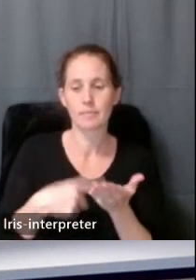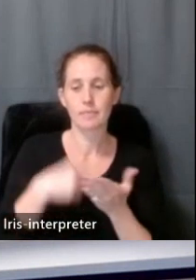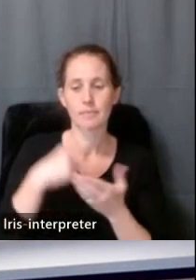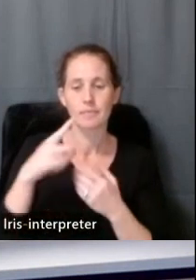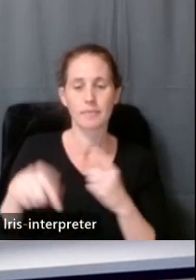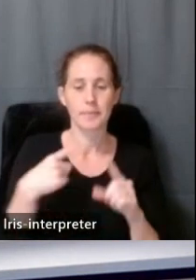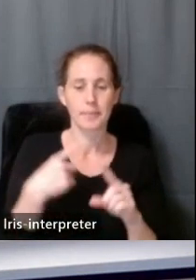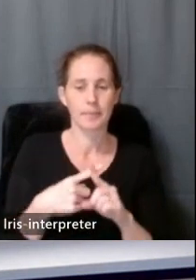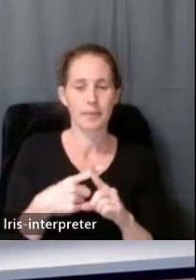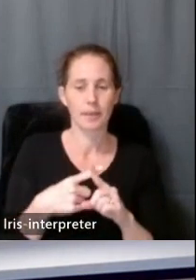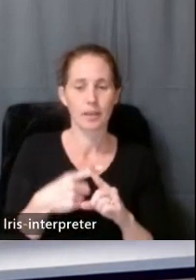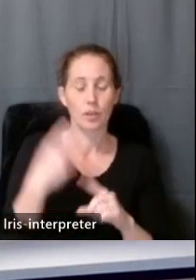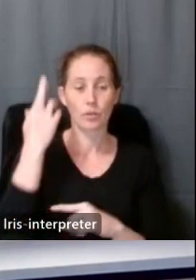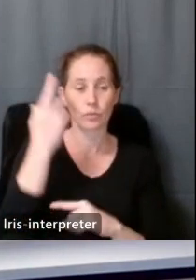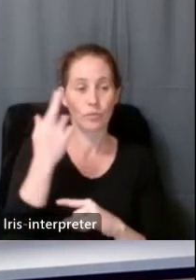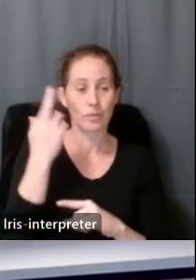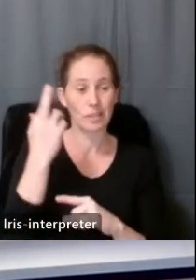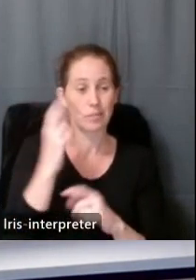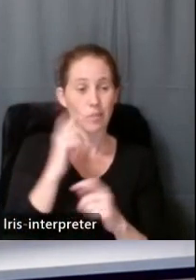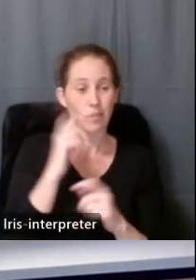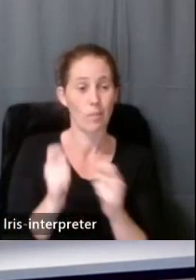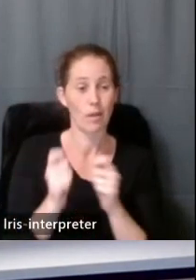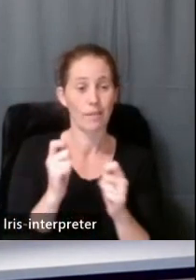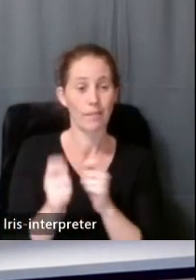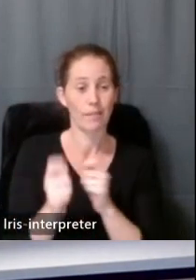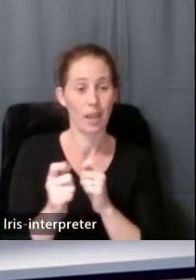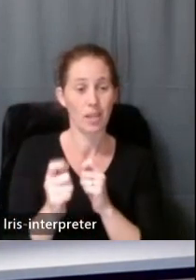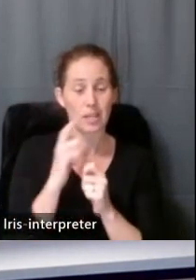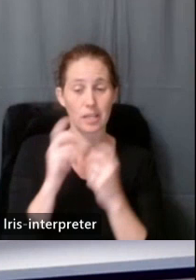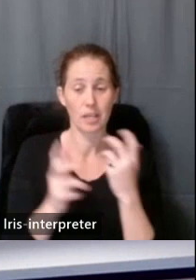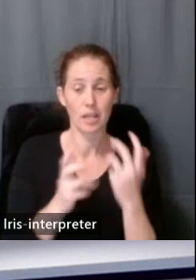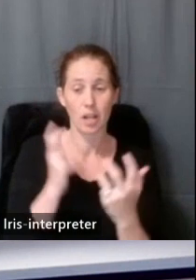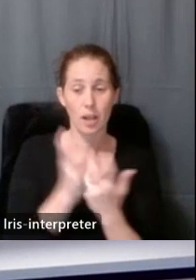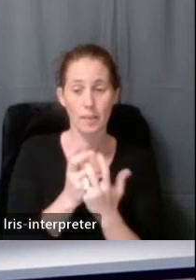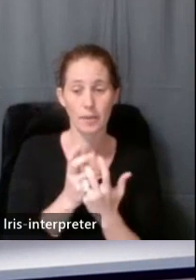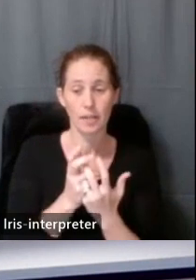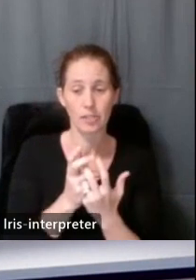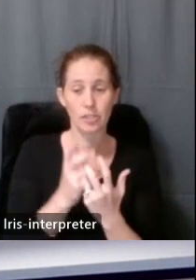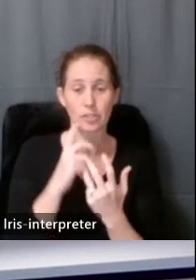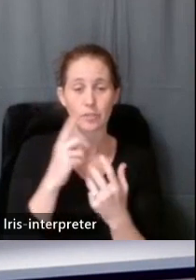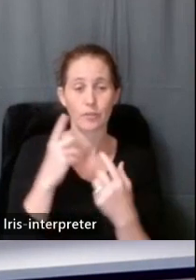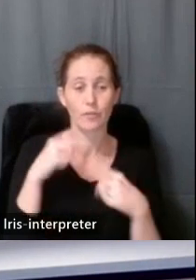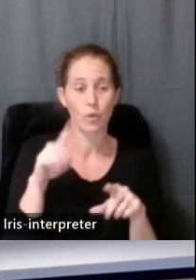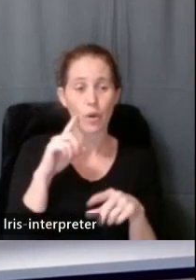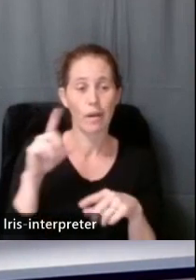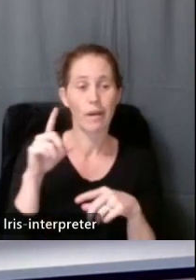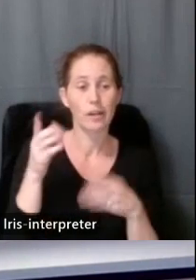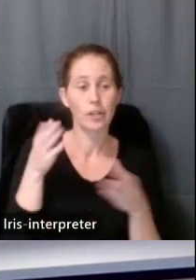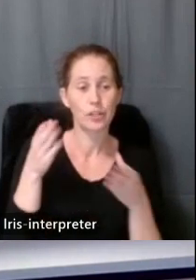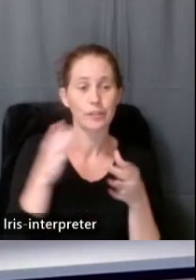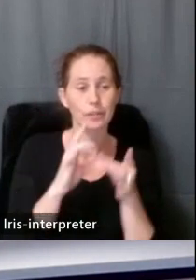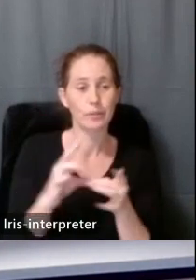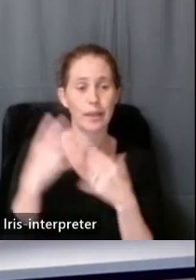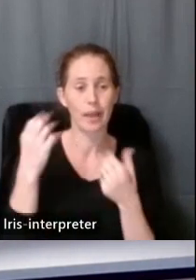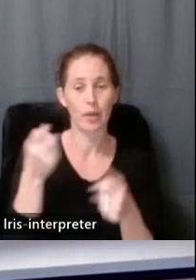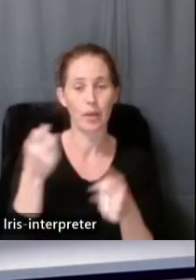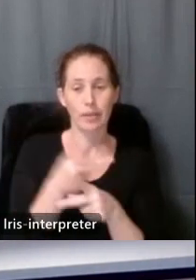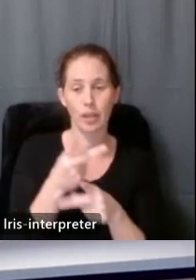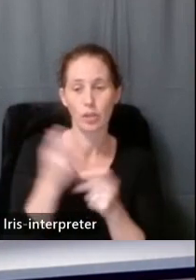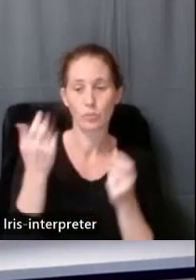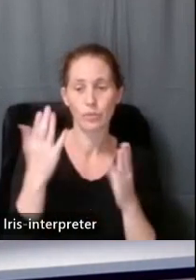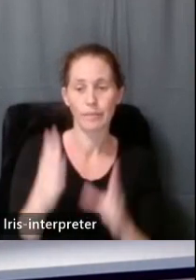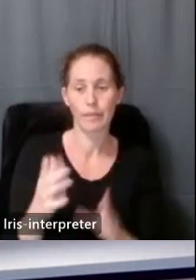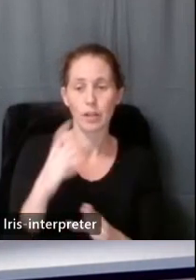about reasonable modification and accommodations in healthcare services. Providers